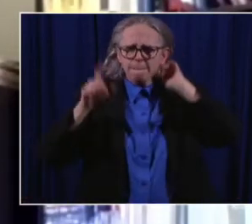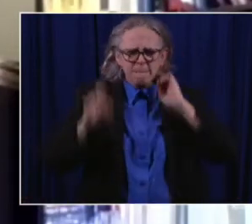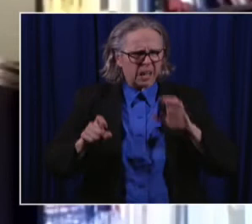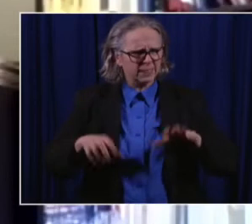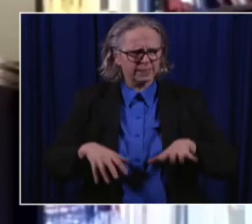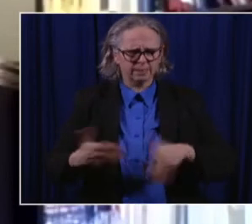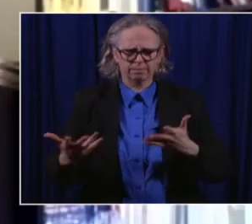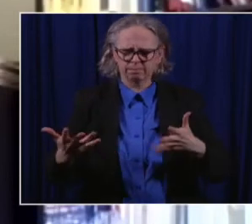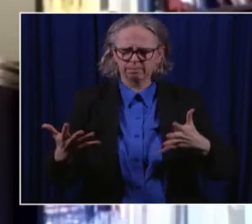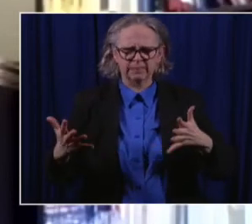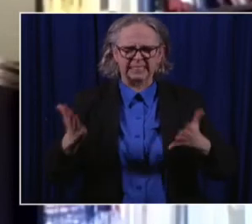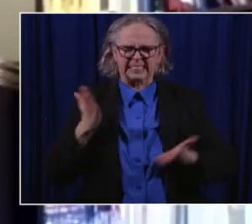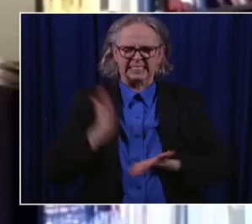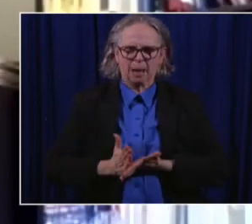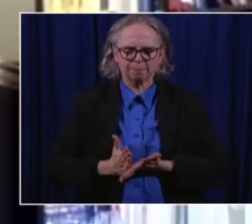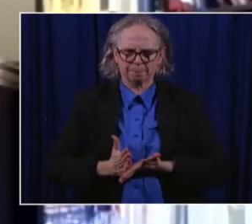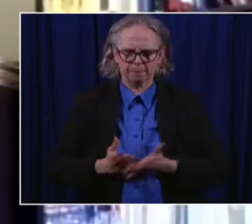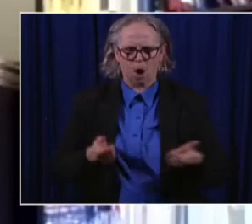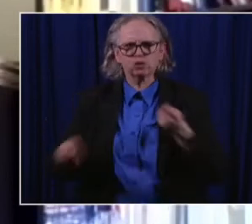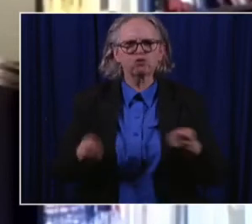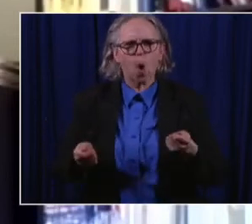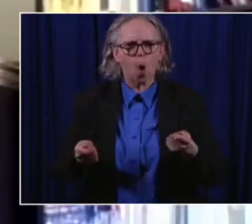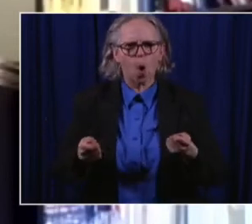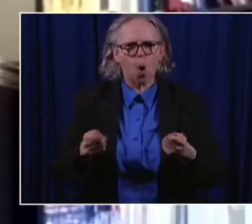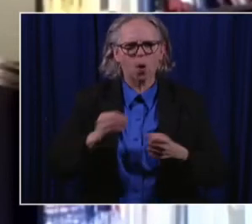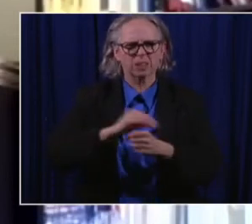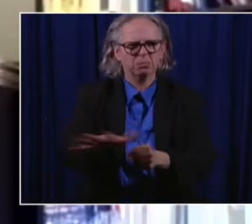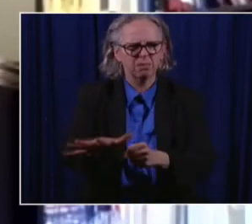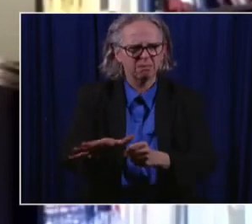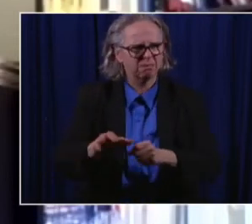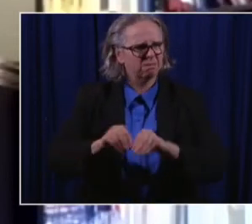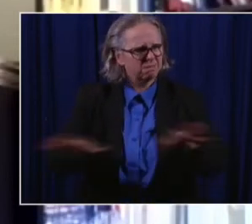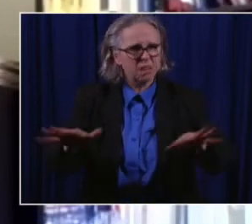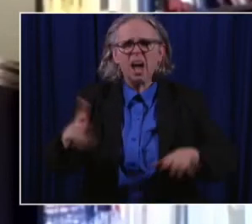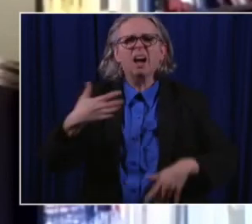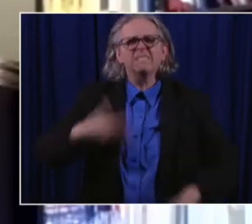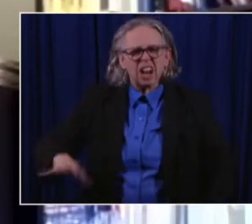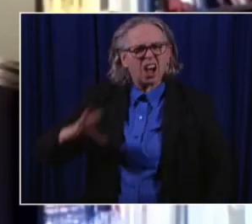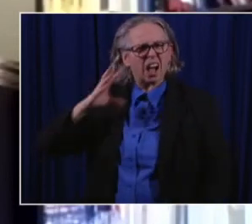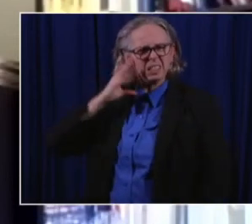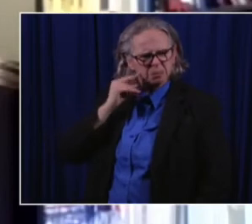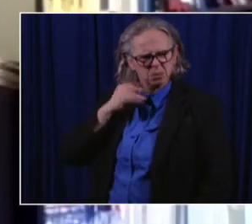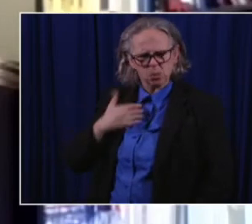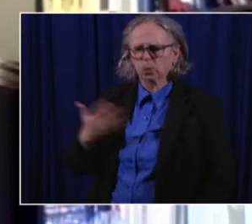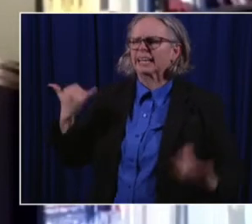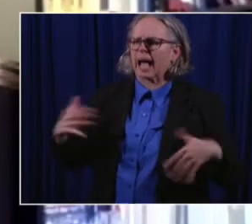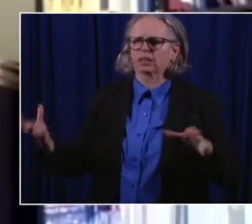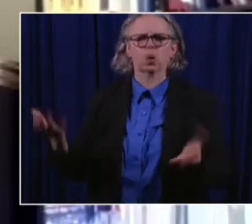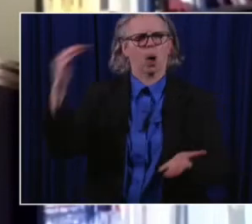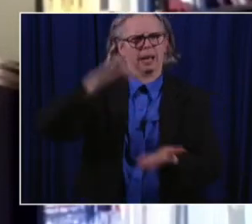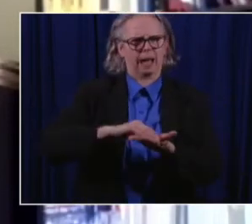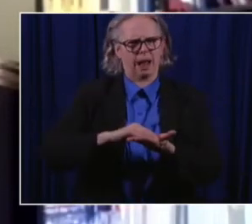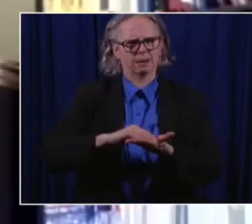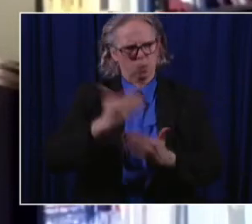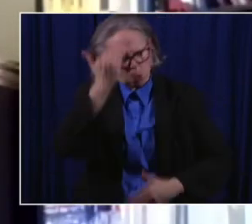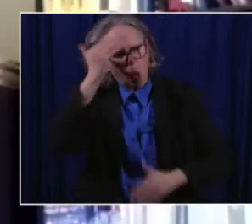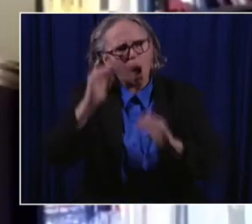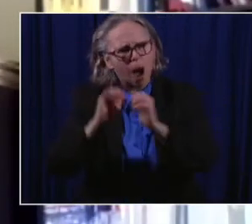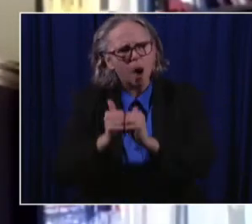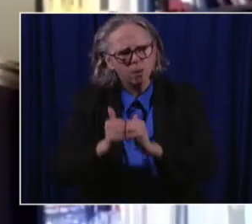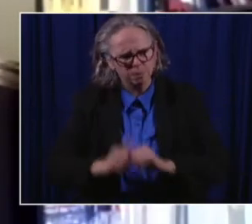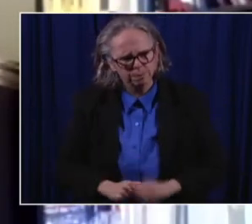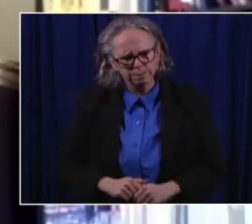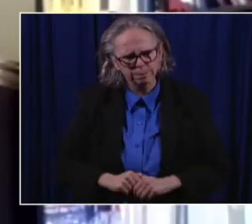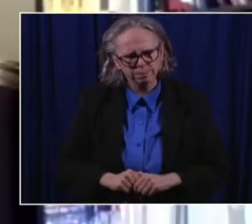we can and we must do it again. And everybody has their part to stop the spread of this virus right now. So Governor, once again, on behalf of our